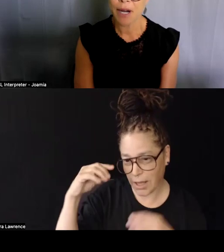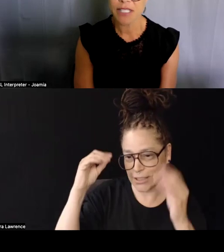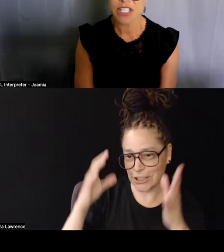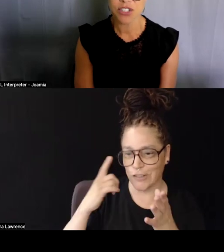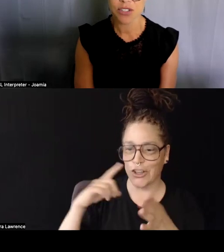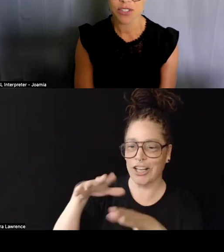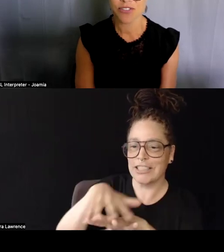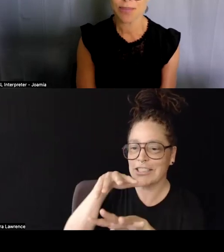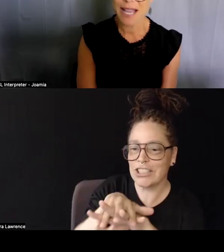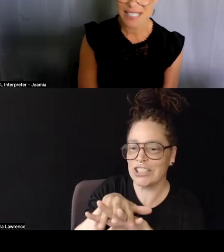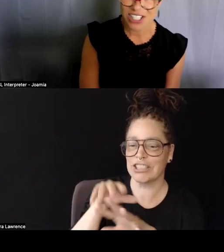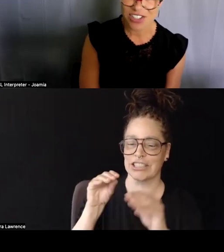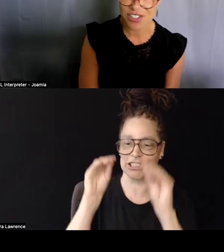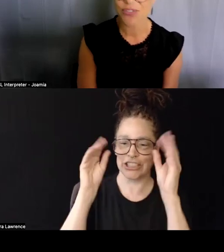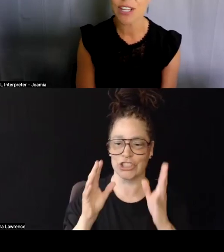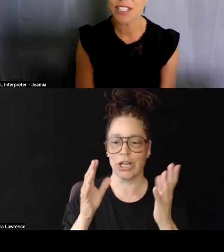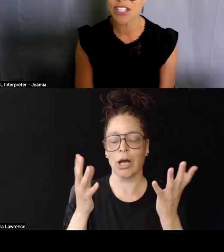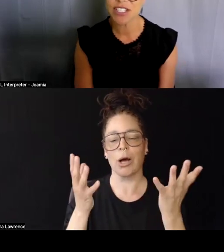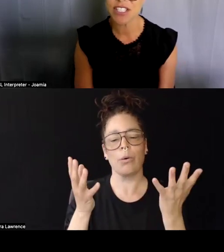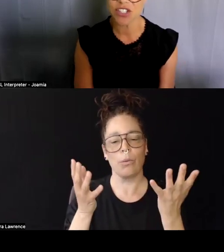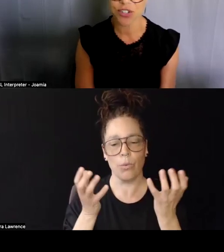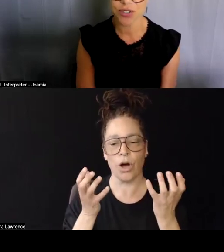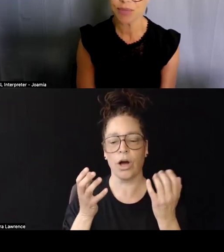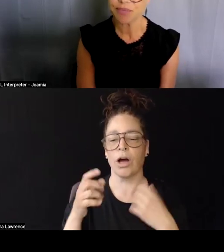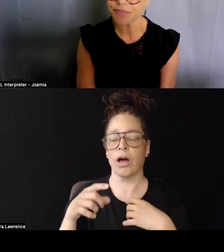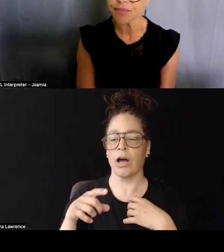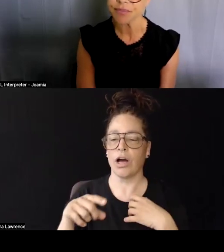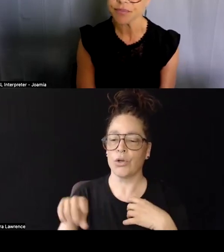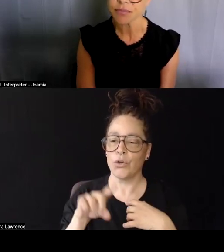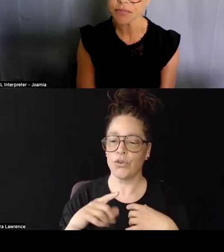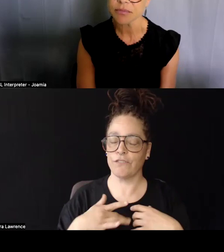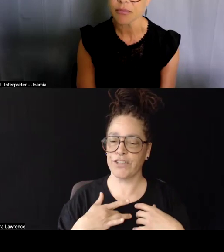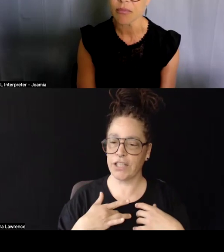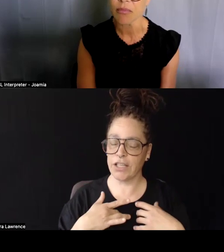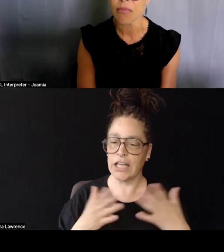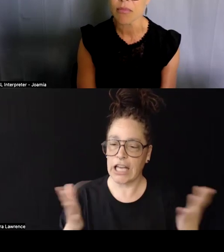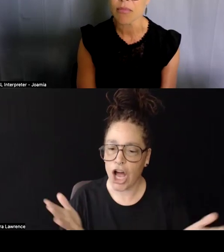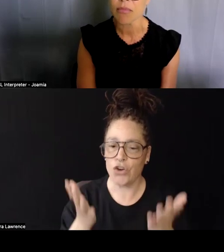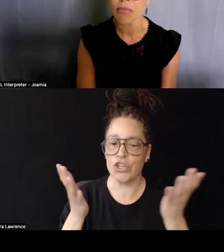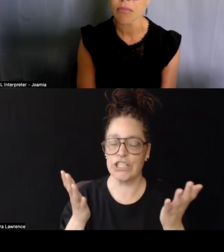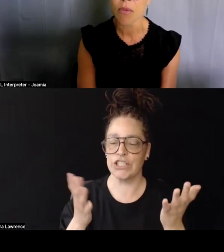for BIPOC teachers, for Black teachers, for Indigenous teachers.